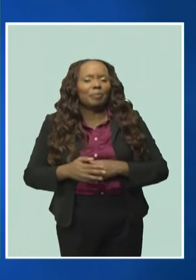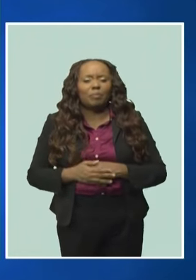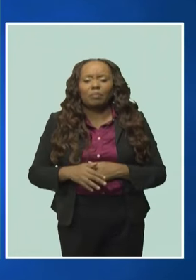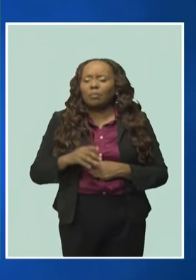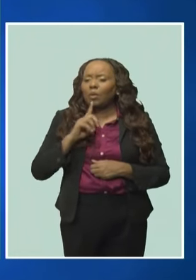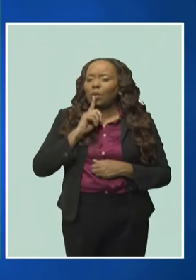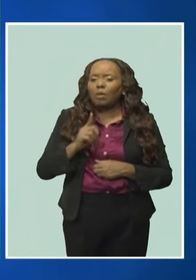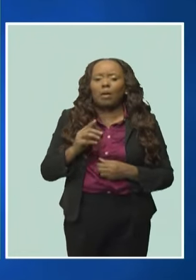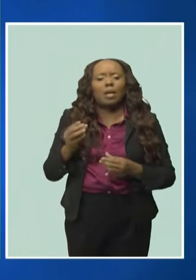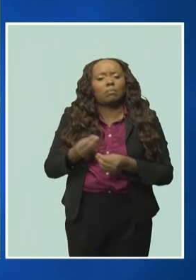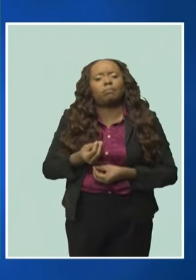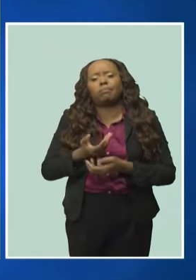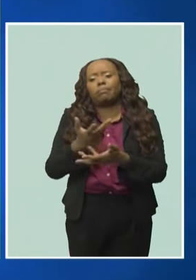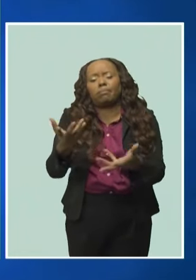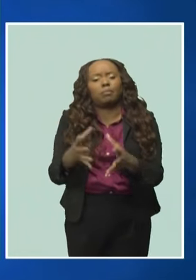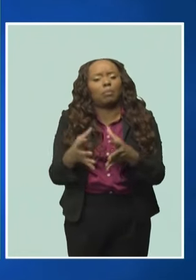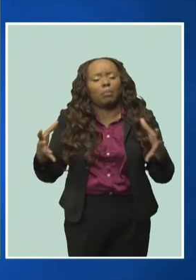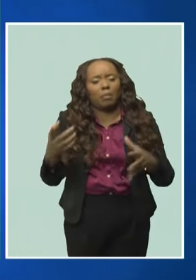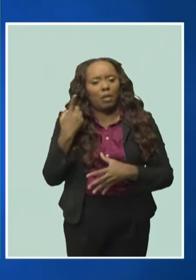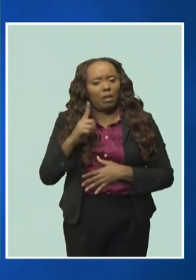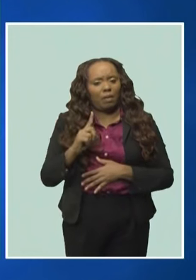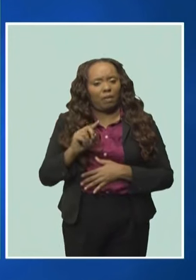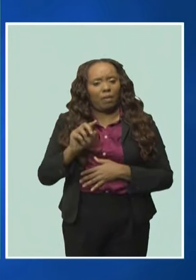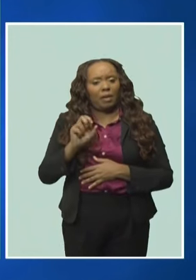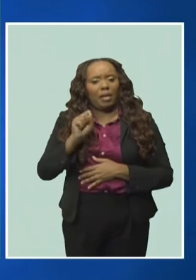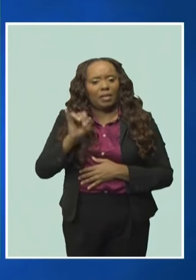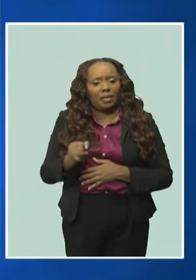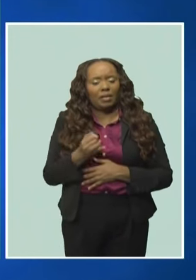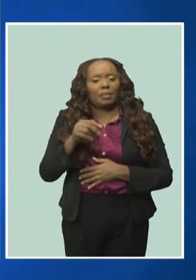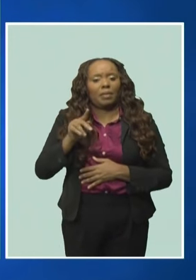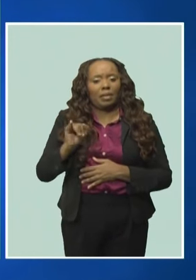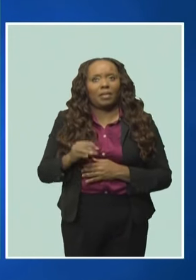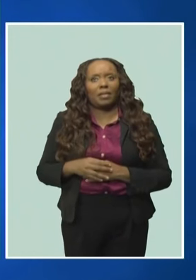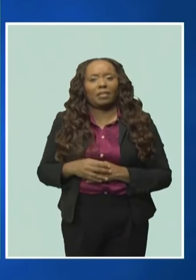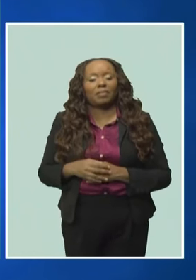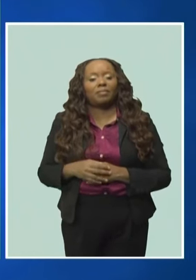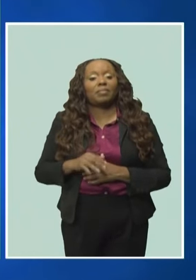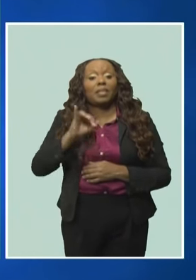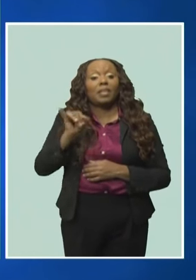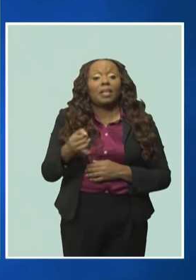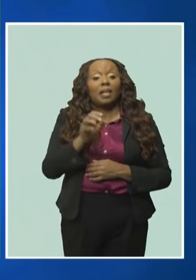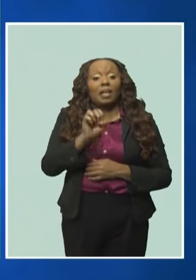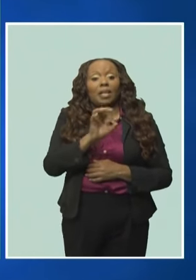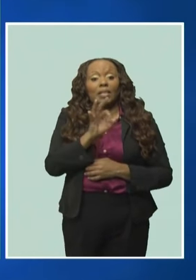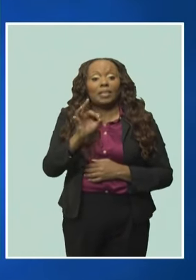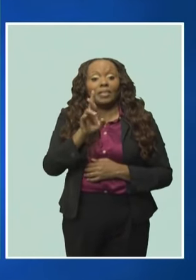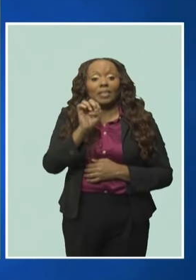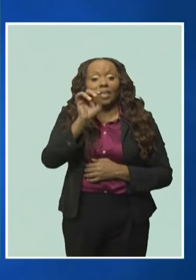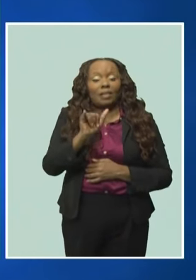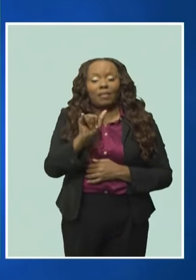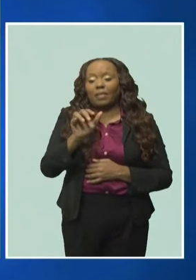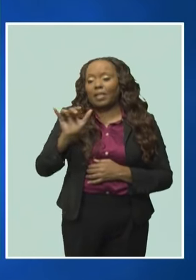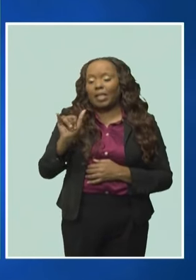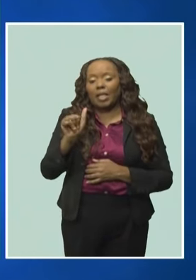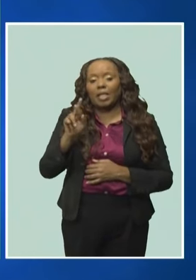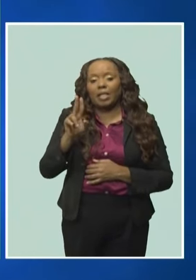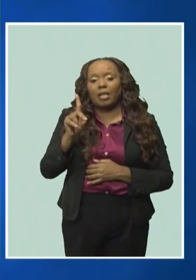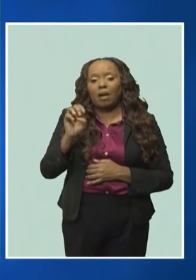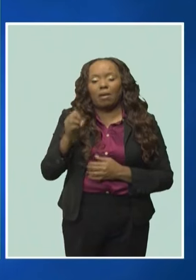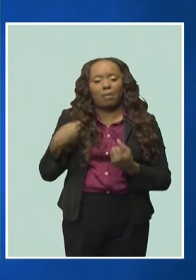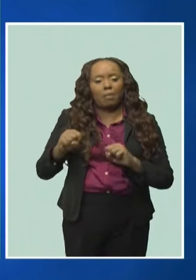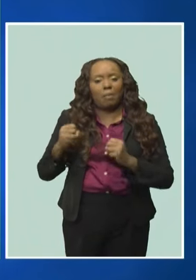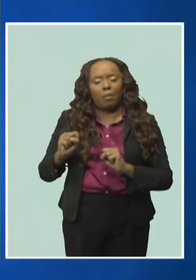so much to this institution. The Jeffrey Yard Sports Complex will stand as a testimony to his profound